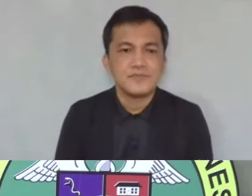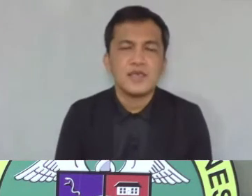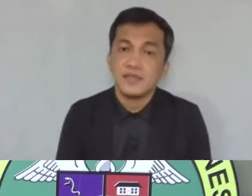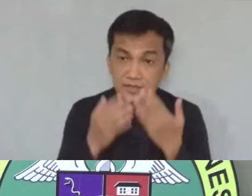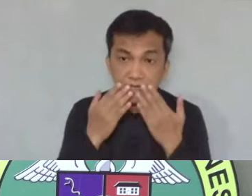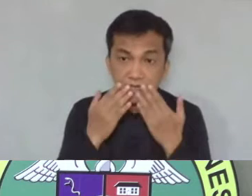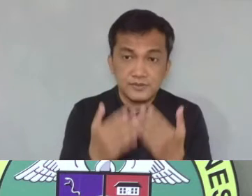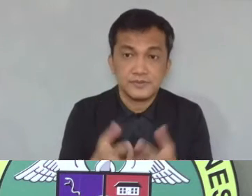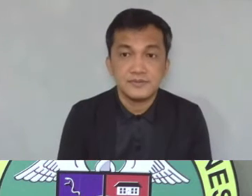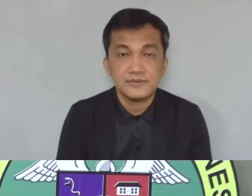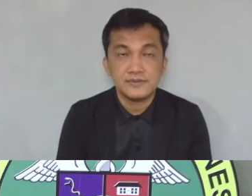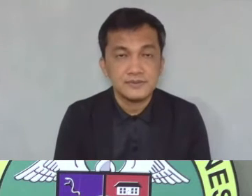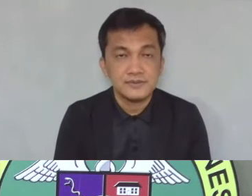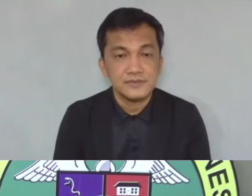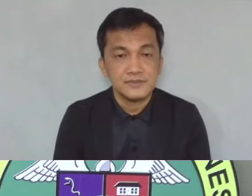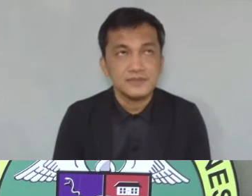so thank you very much again.